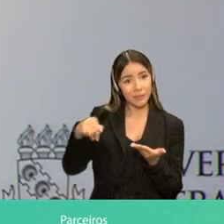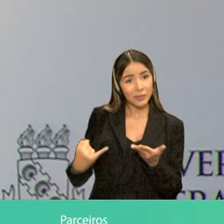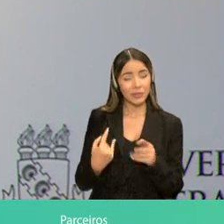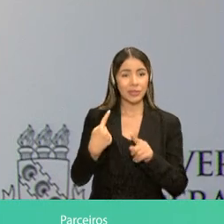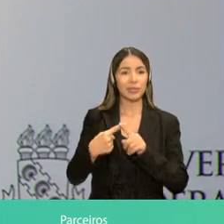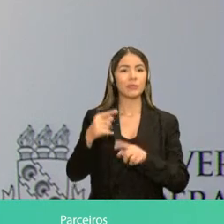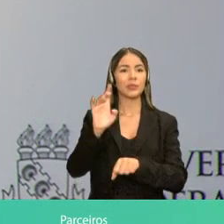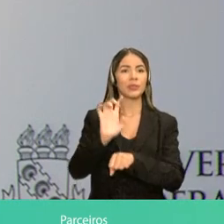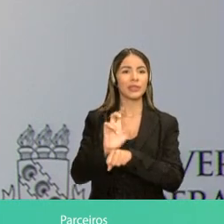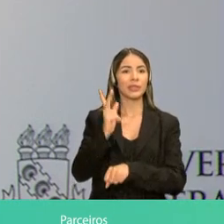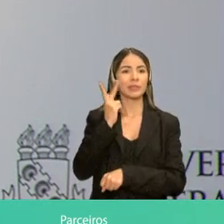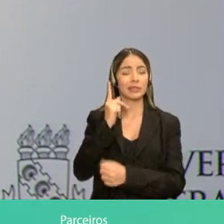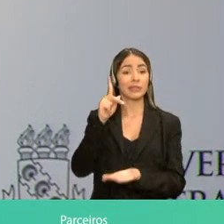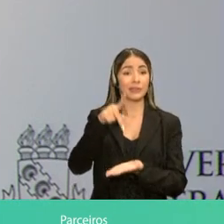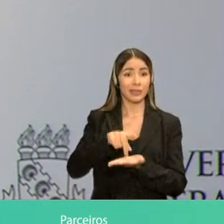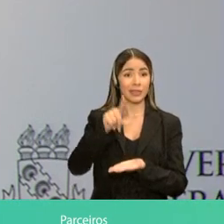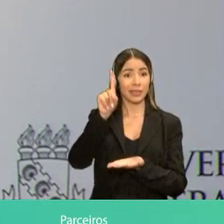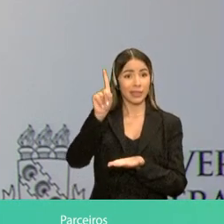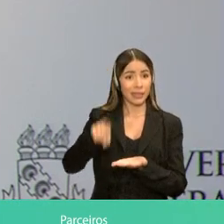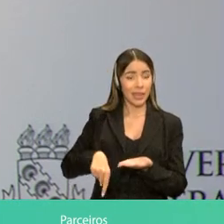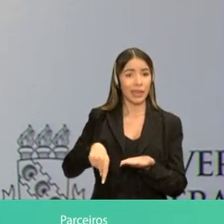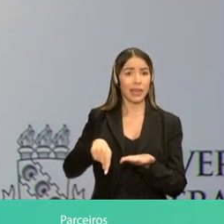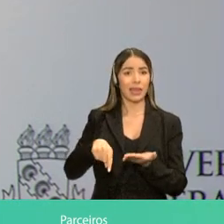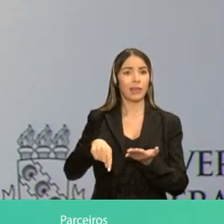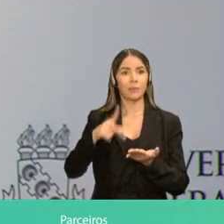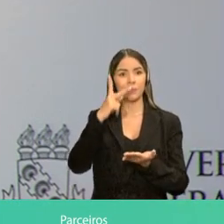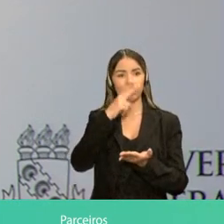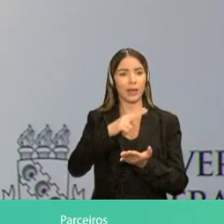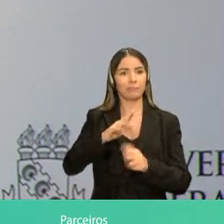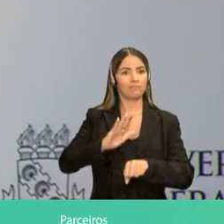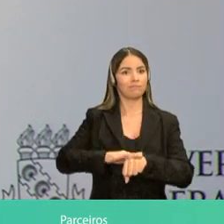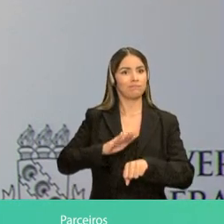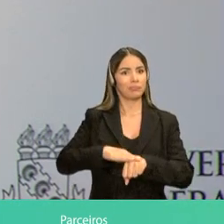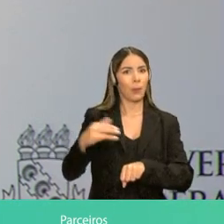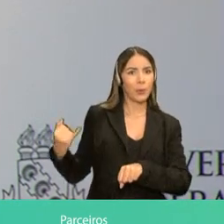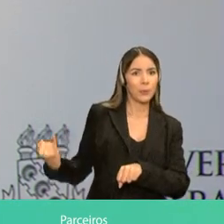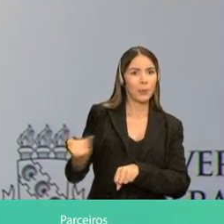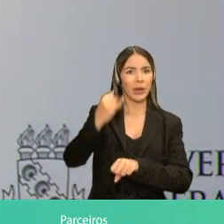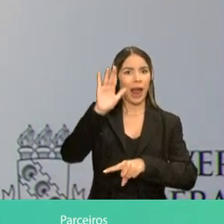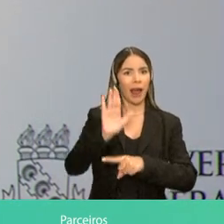Ceará is being an important leader in this process here in Brazil.